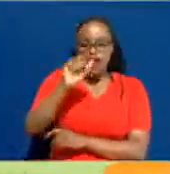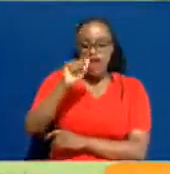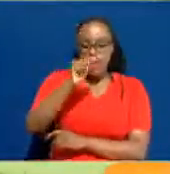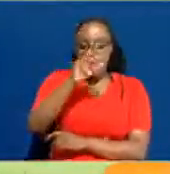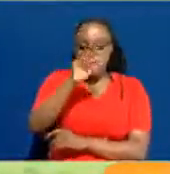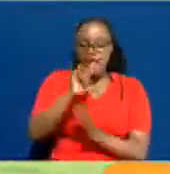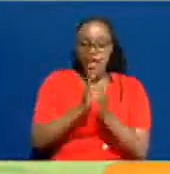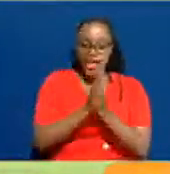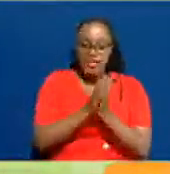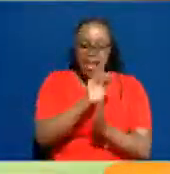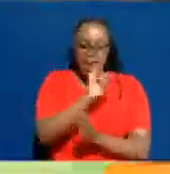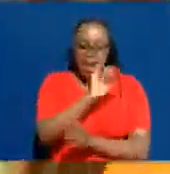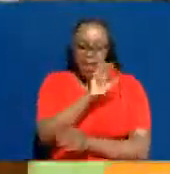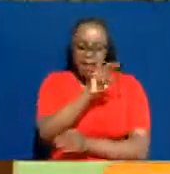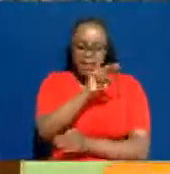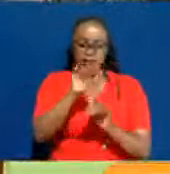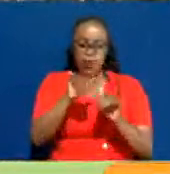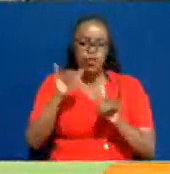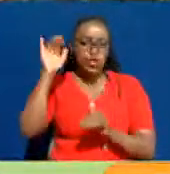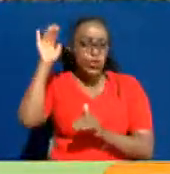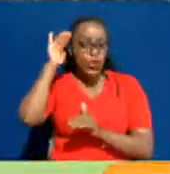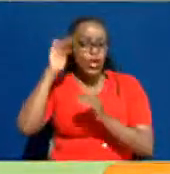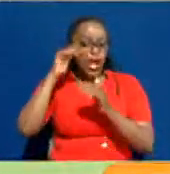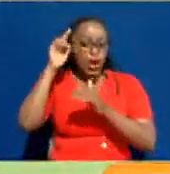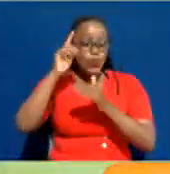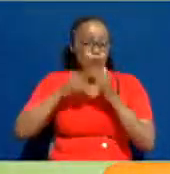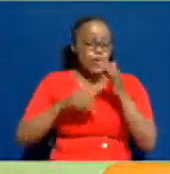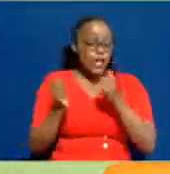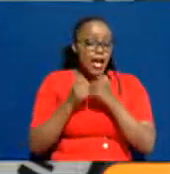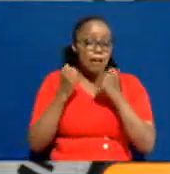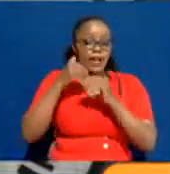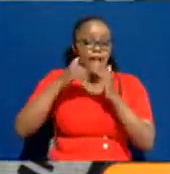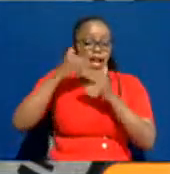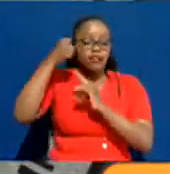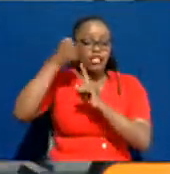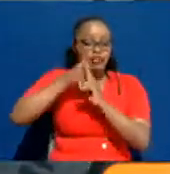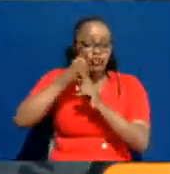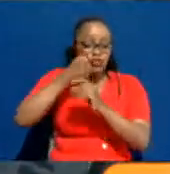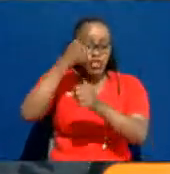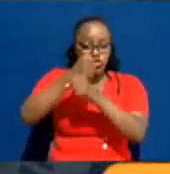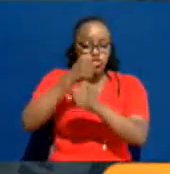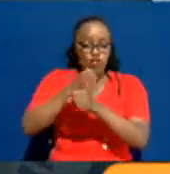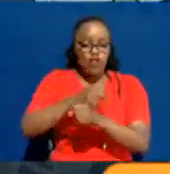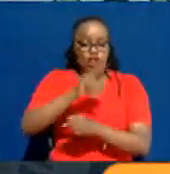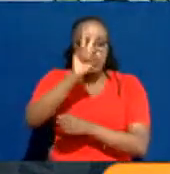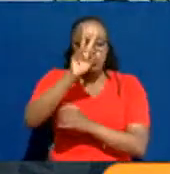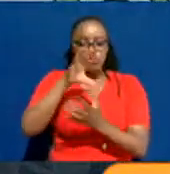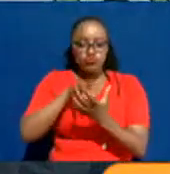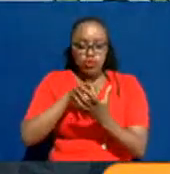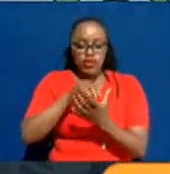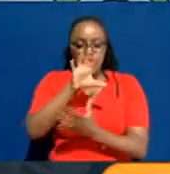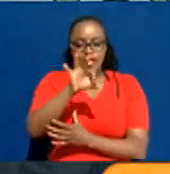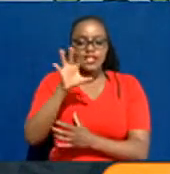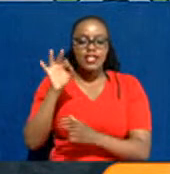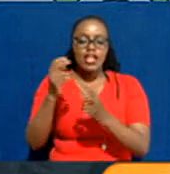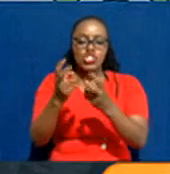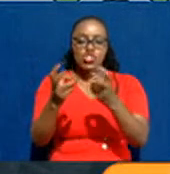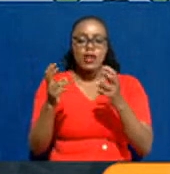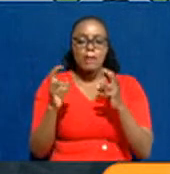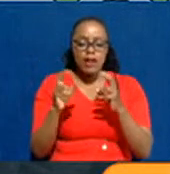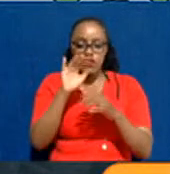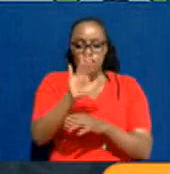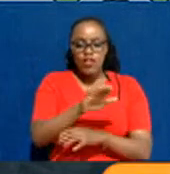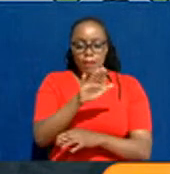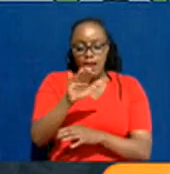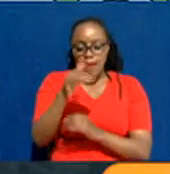Masit is waiting to know her verdict after opting to fight for her job. The new law allocates two slots each in the selection panel to the